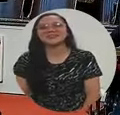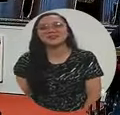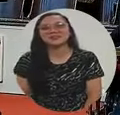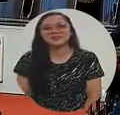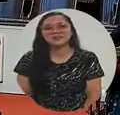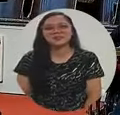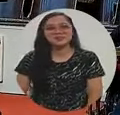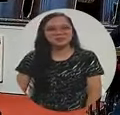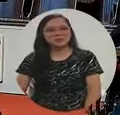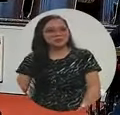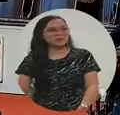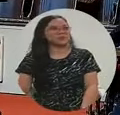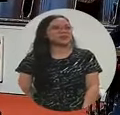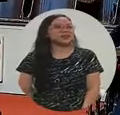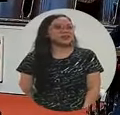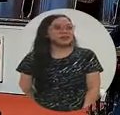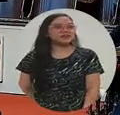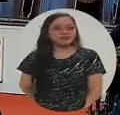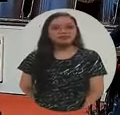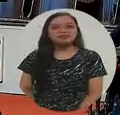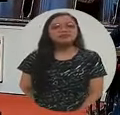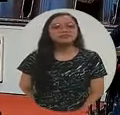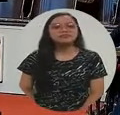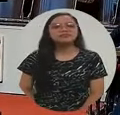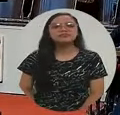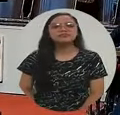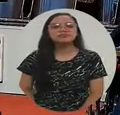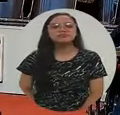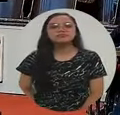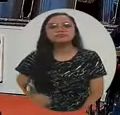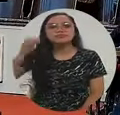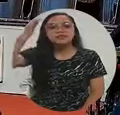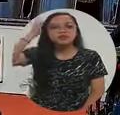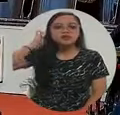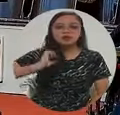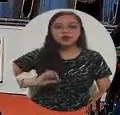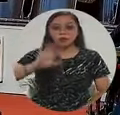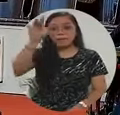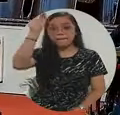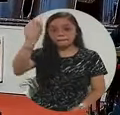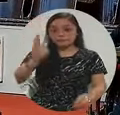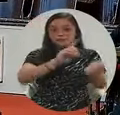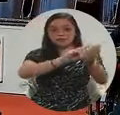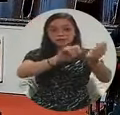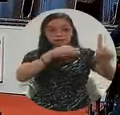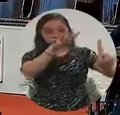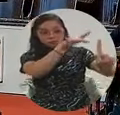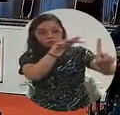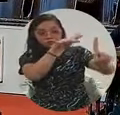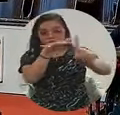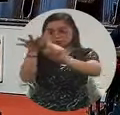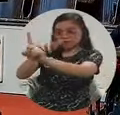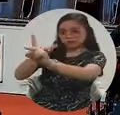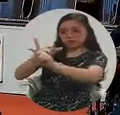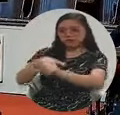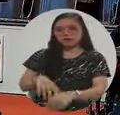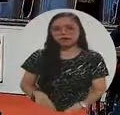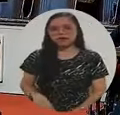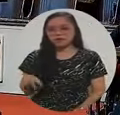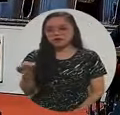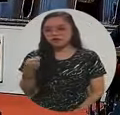Tinood na. You know what I'm trying to say? From my observation, kanang may inaana,